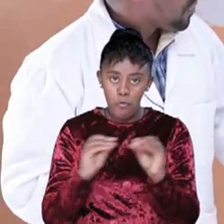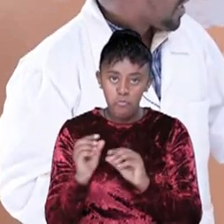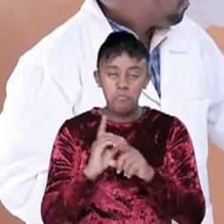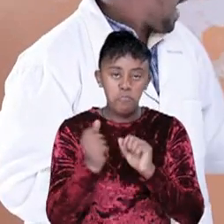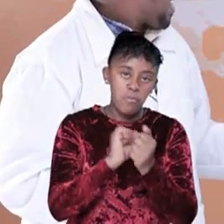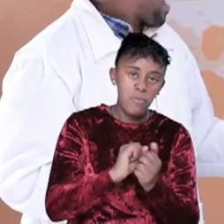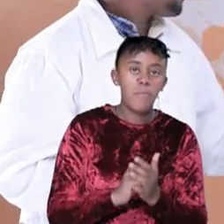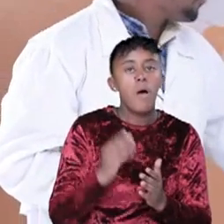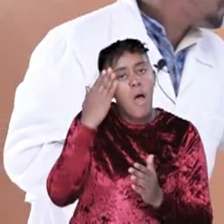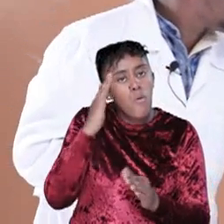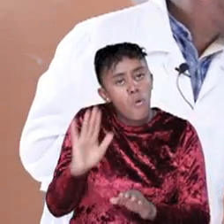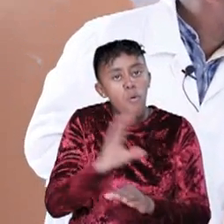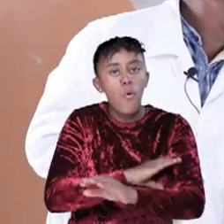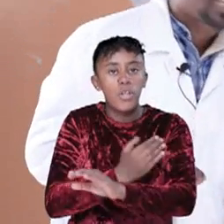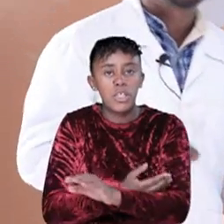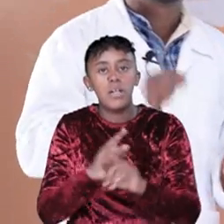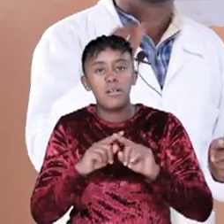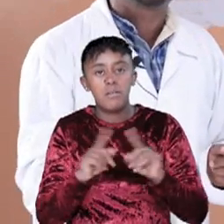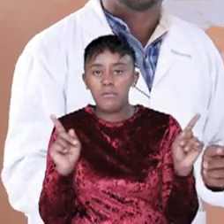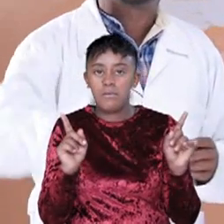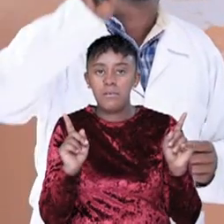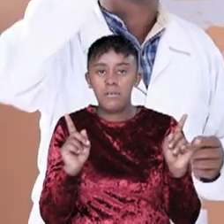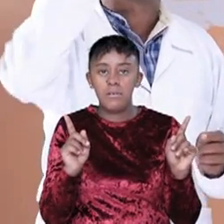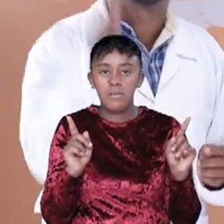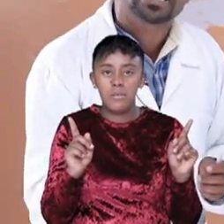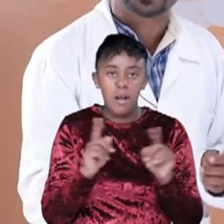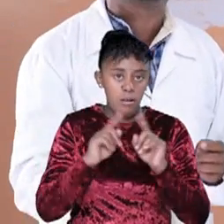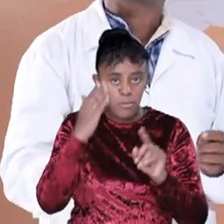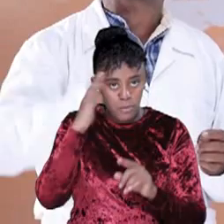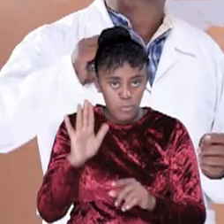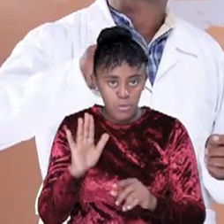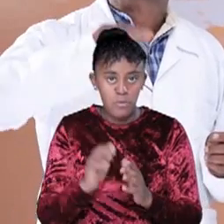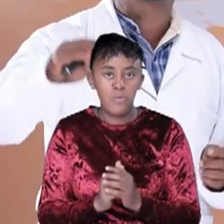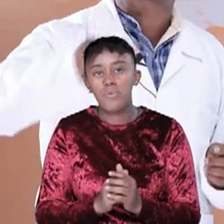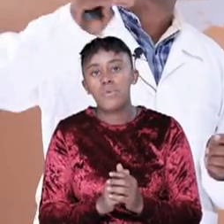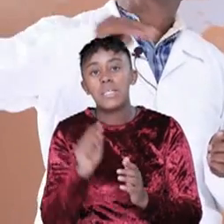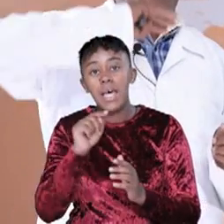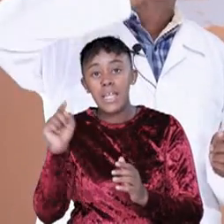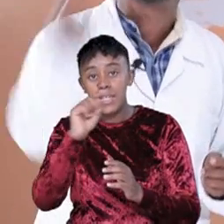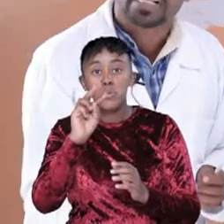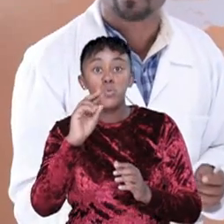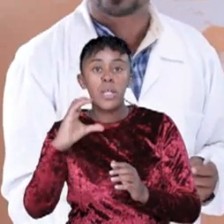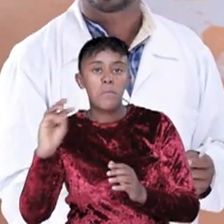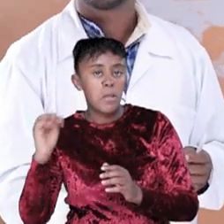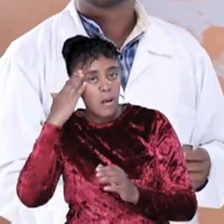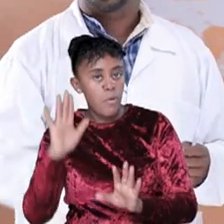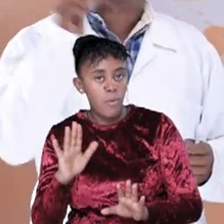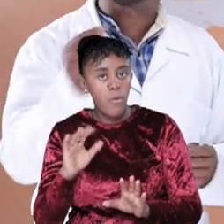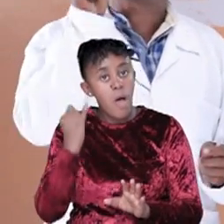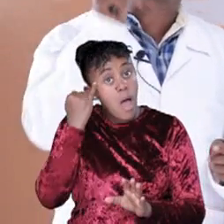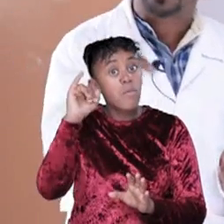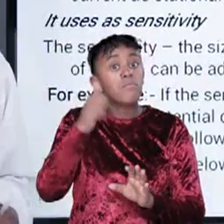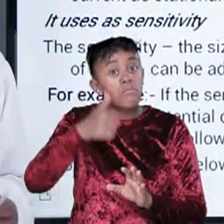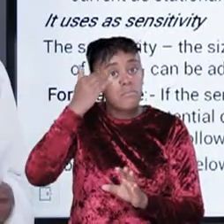Then, by unknown potential difference, we don't know about the potential difference that set the spot is by 2 centimeters.